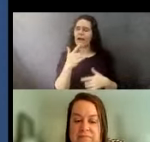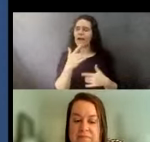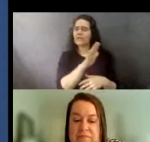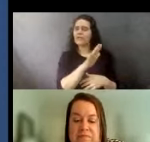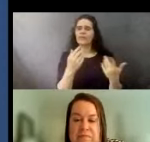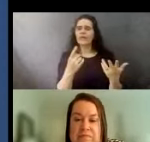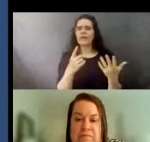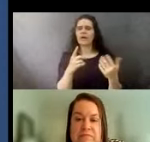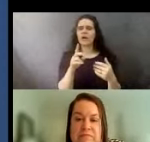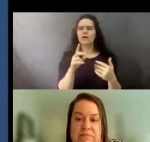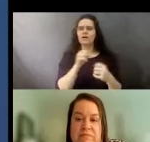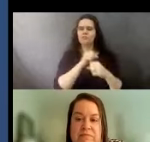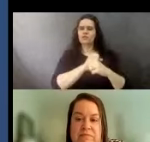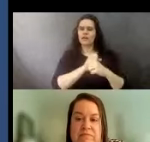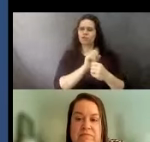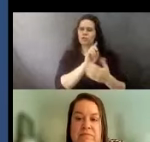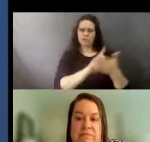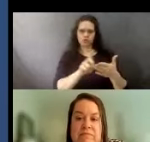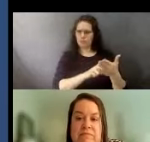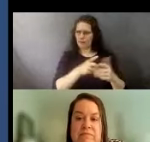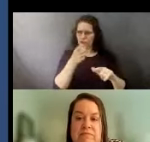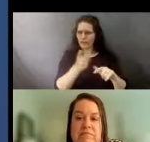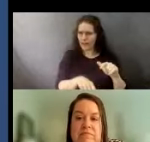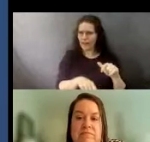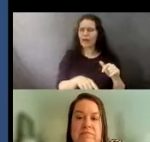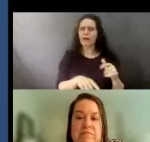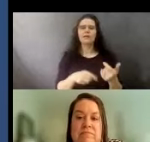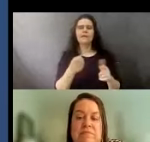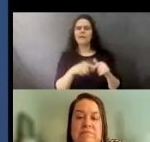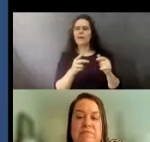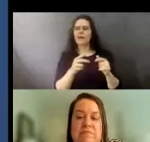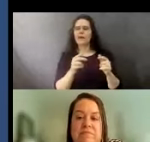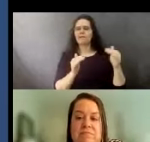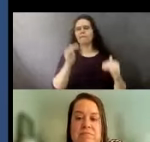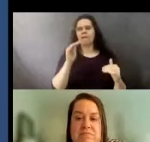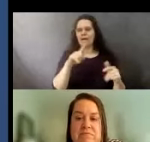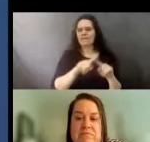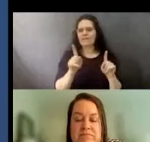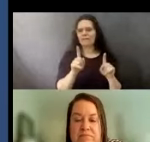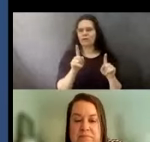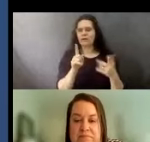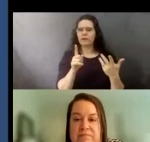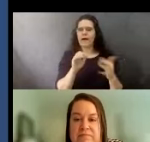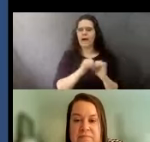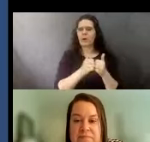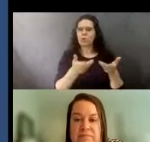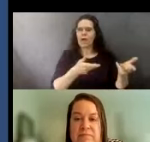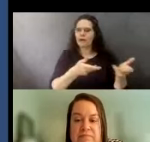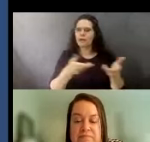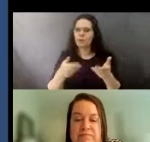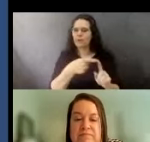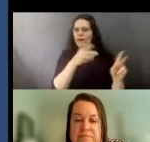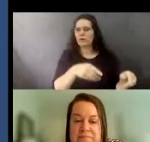disparate treatment type principles, but they're not able to receive reasonable accommodations on behalf of somebody